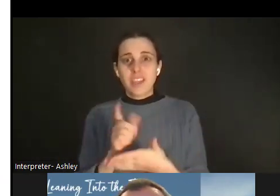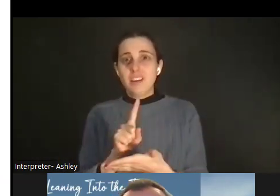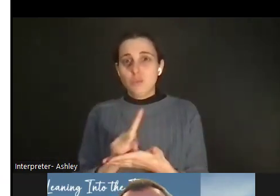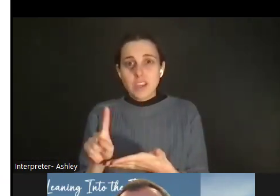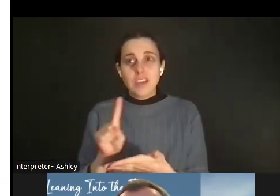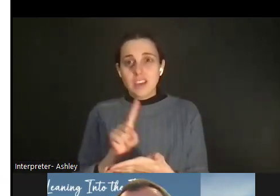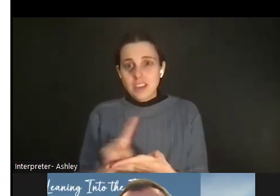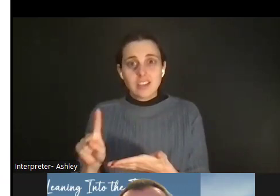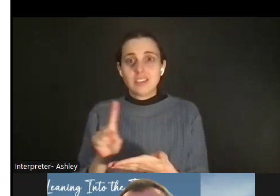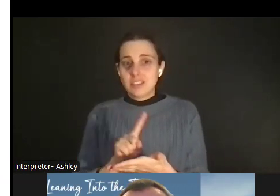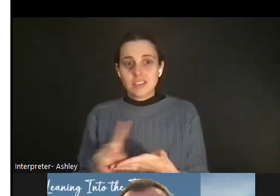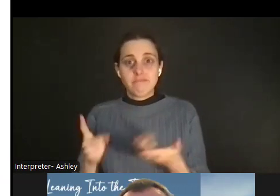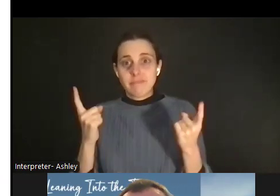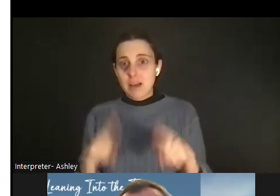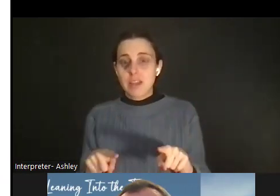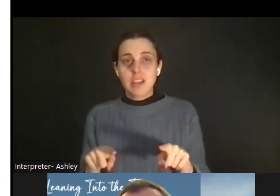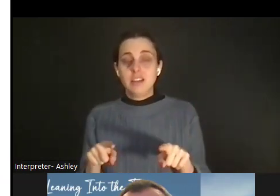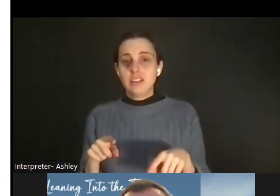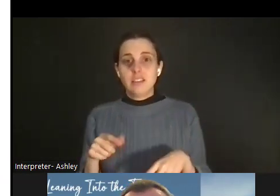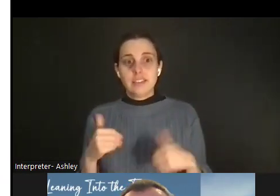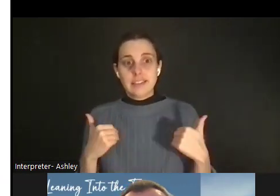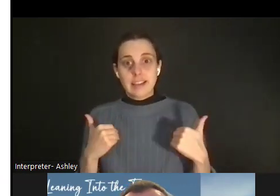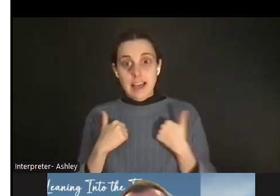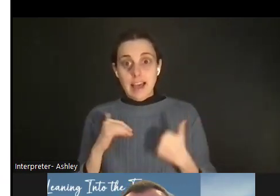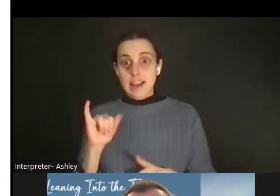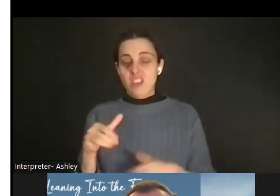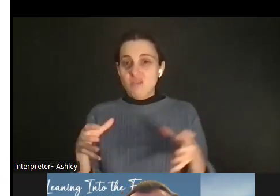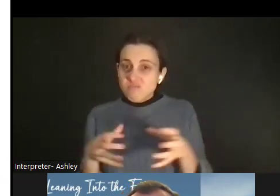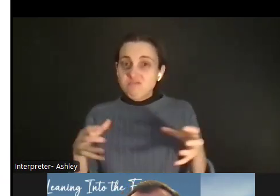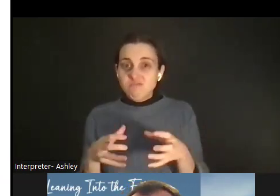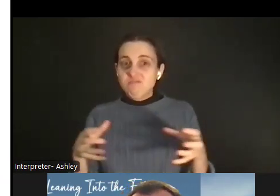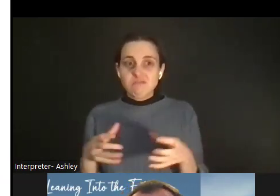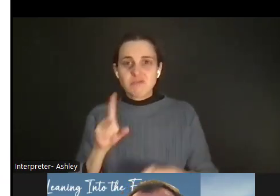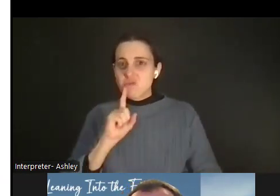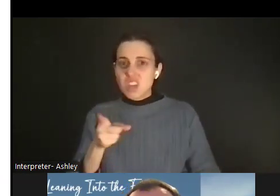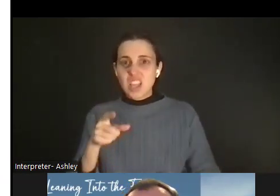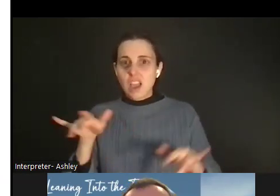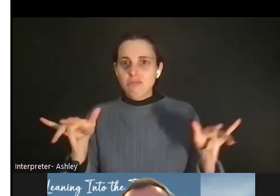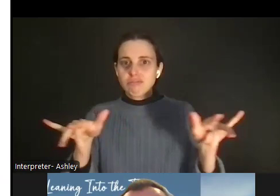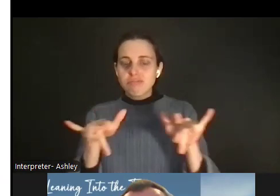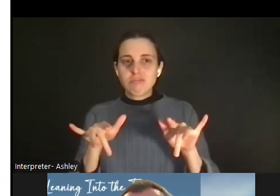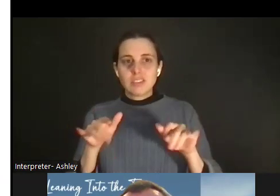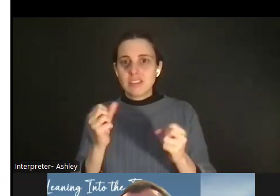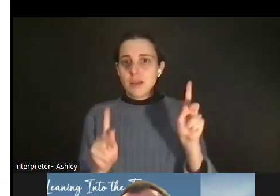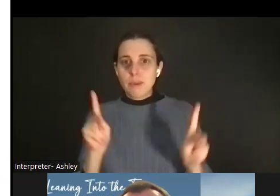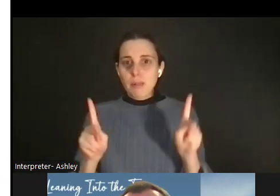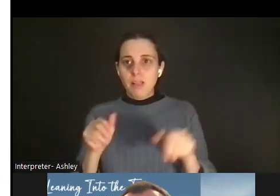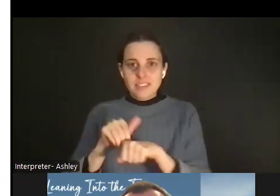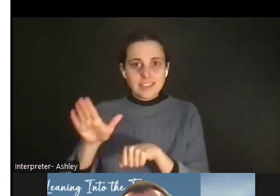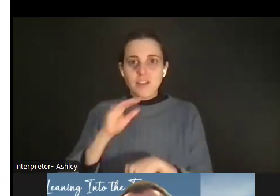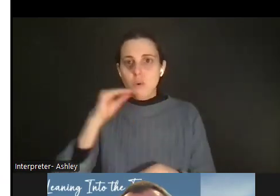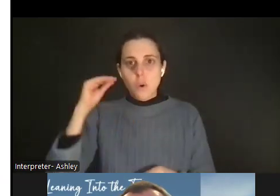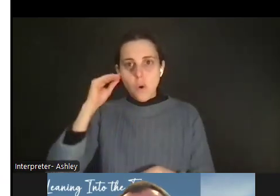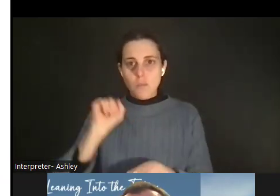2 floors nearly emptied out, and people were sent home to work from home. So there was this